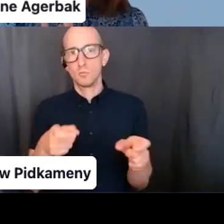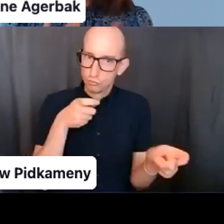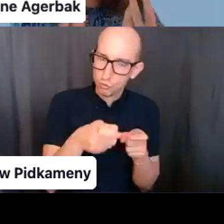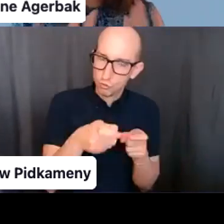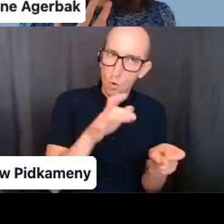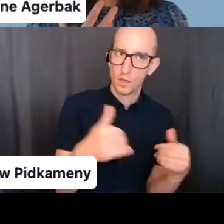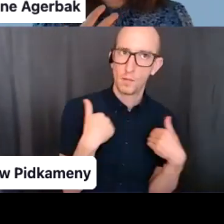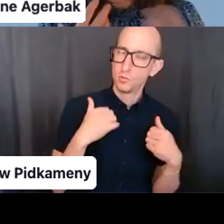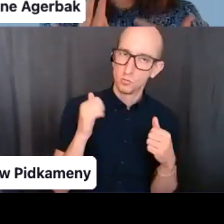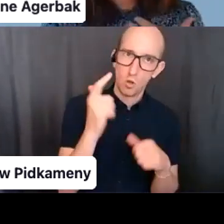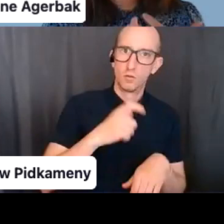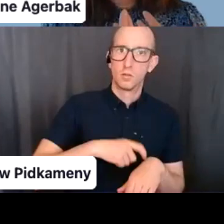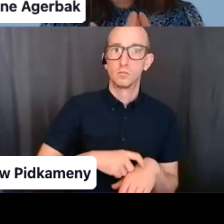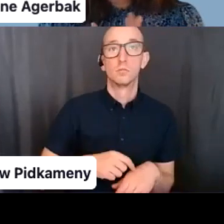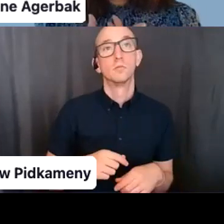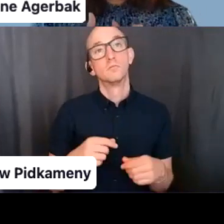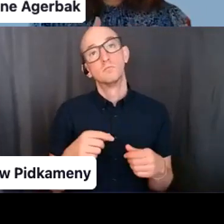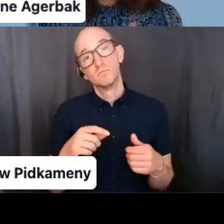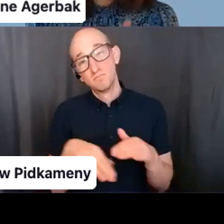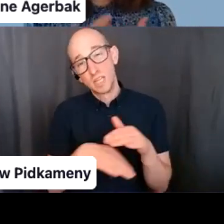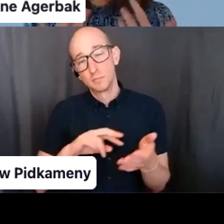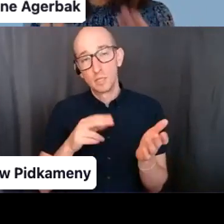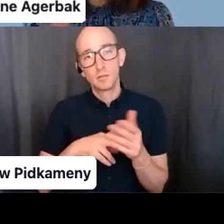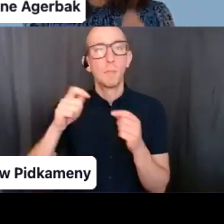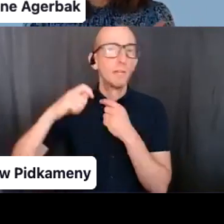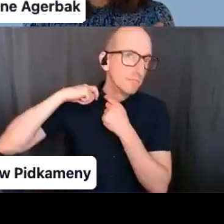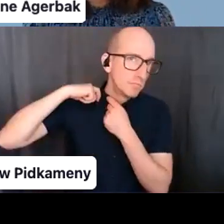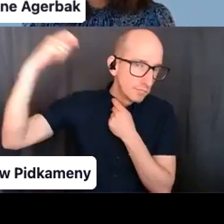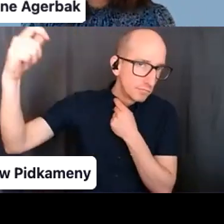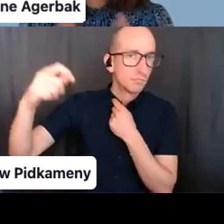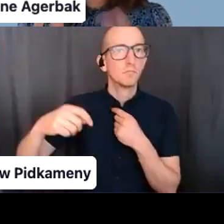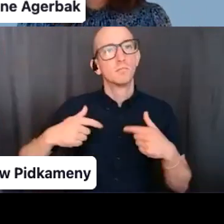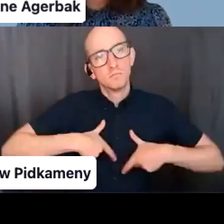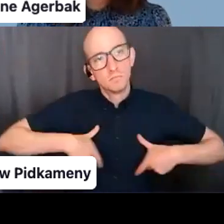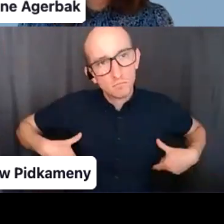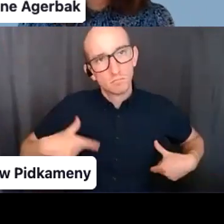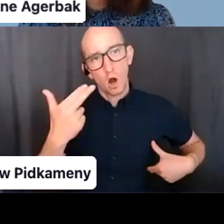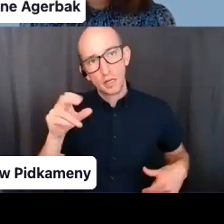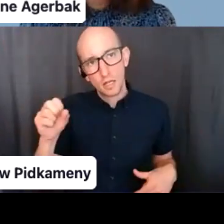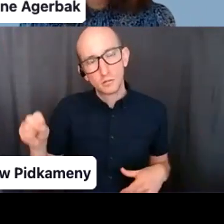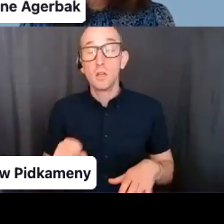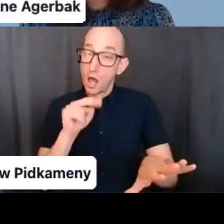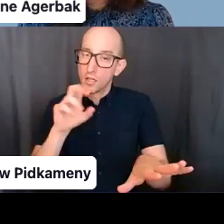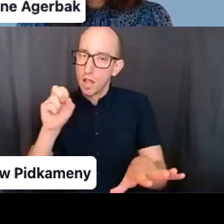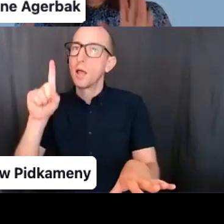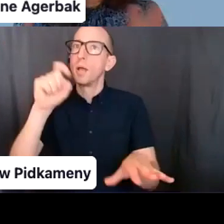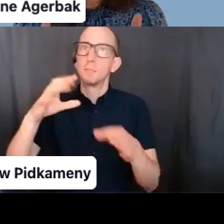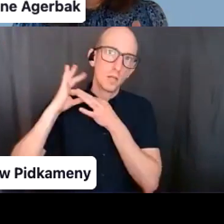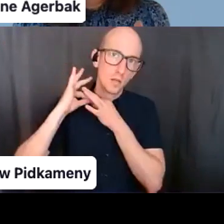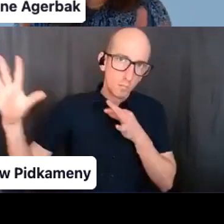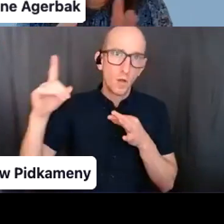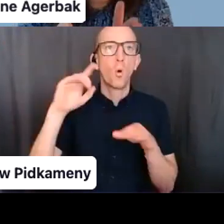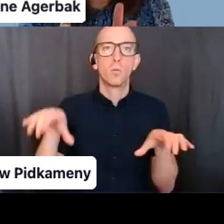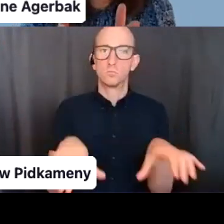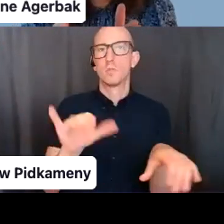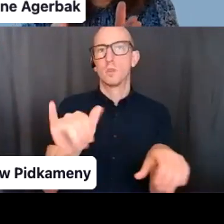leash, harness, or tether, unless the dog needs to be off leash to perform their work. And if so,